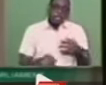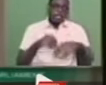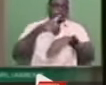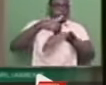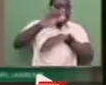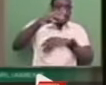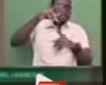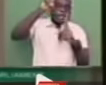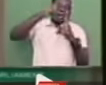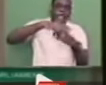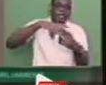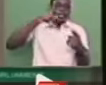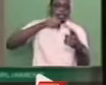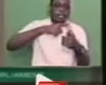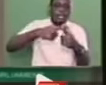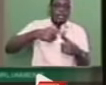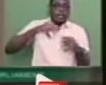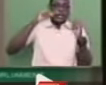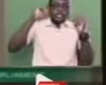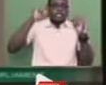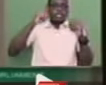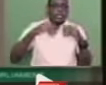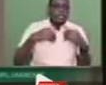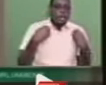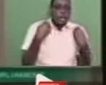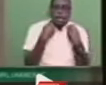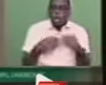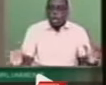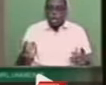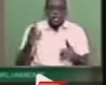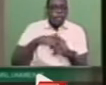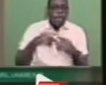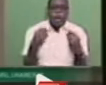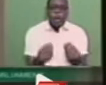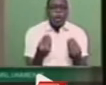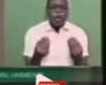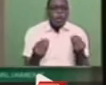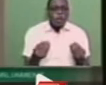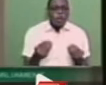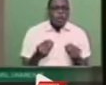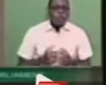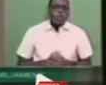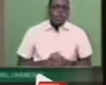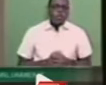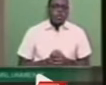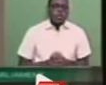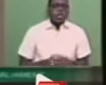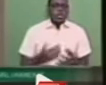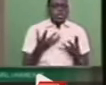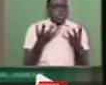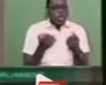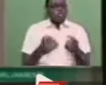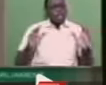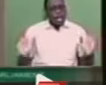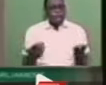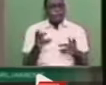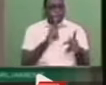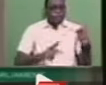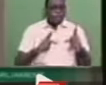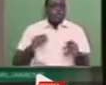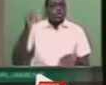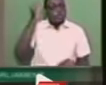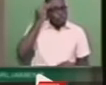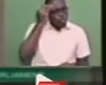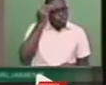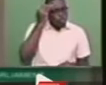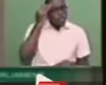there. So maybe we can suggest, because you may have good intentions and want to help people. It's often said that the road to hell is paved with good